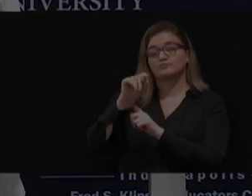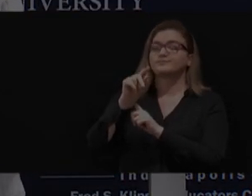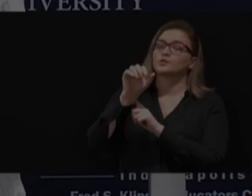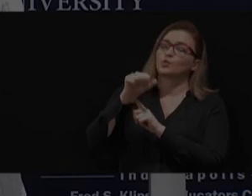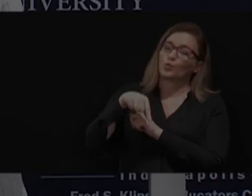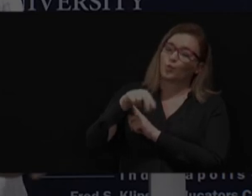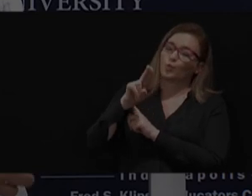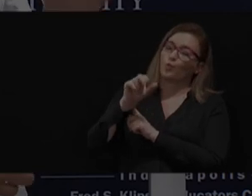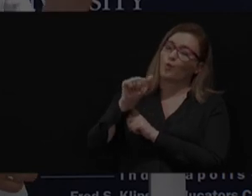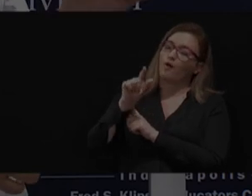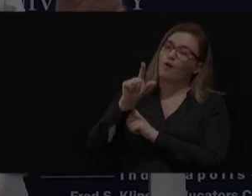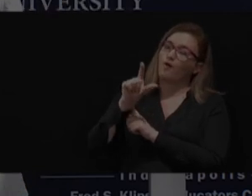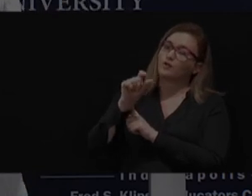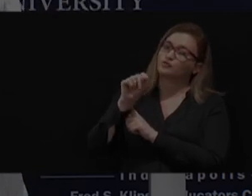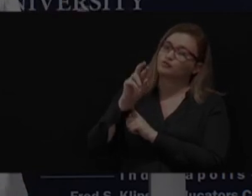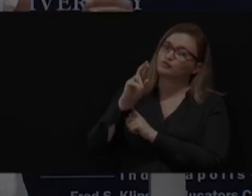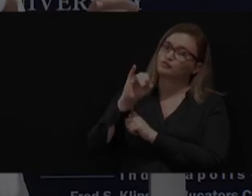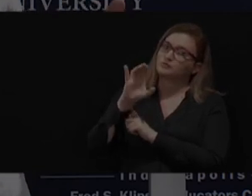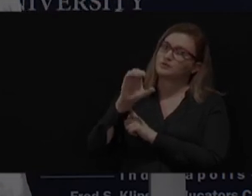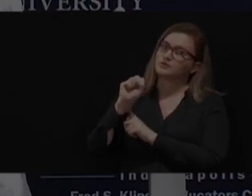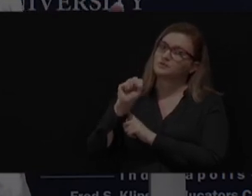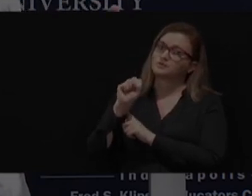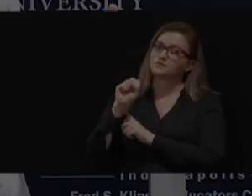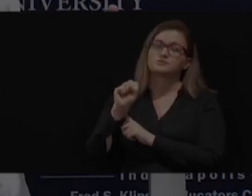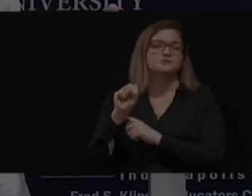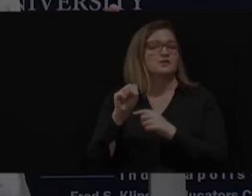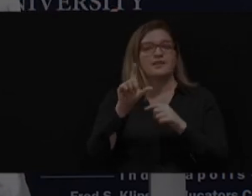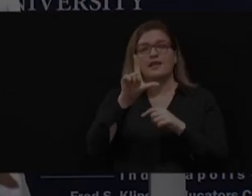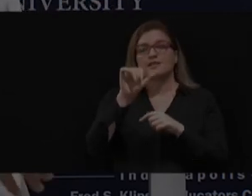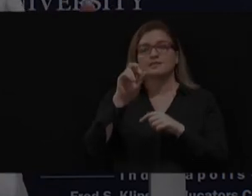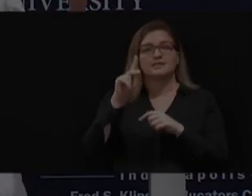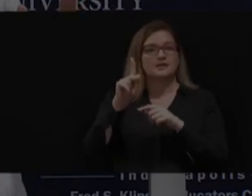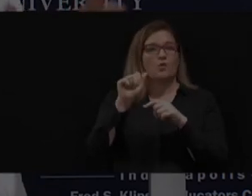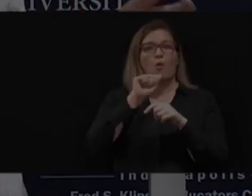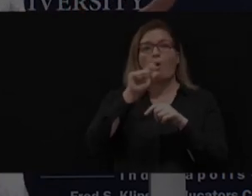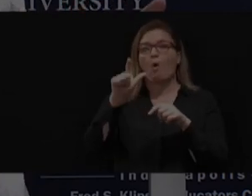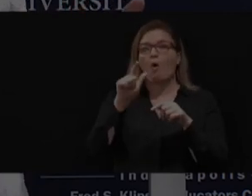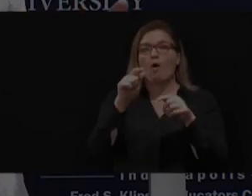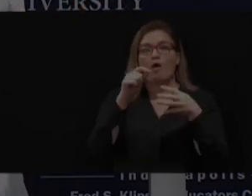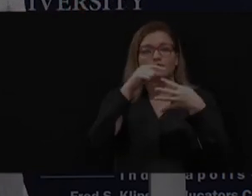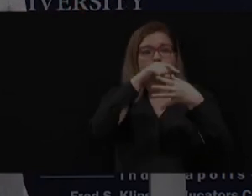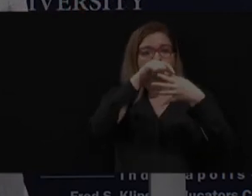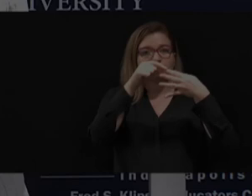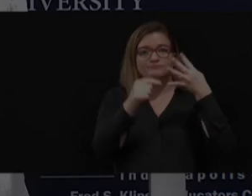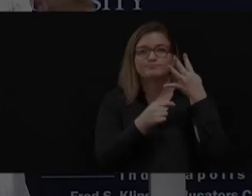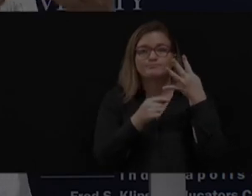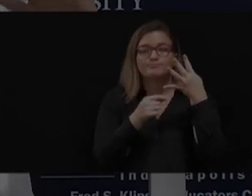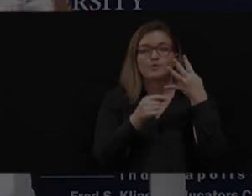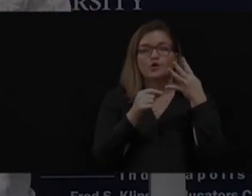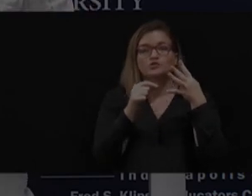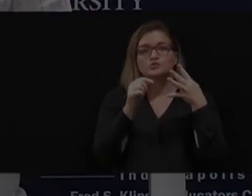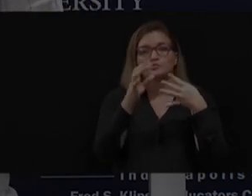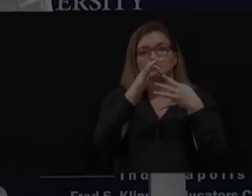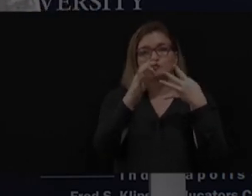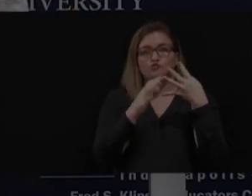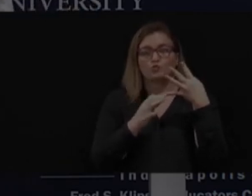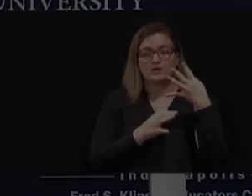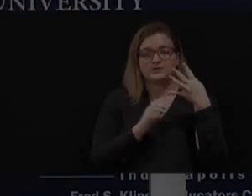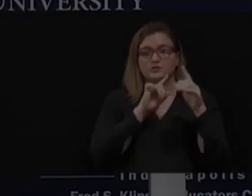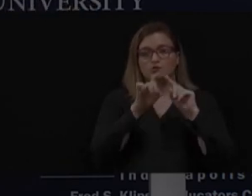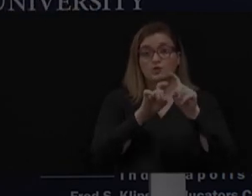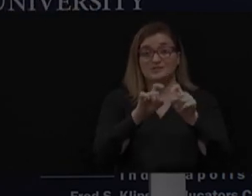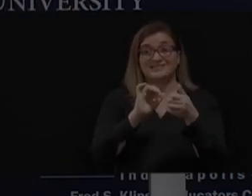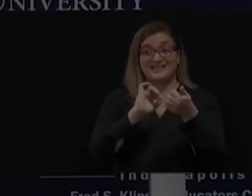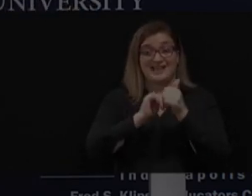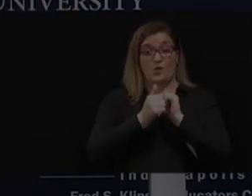link. Today, the link is just all multiple choice questions. Just make sure you're paying attention today. And that's actually how we'll track the